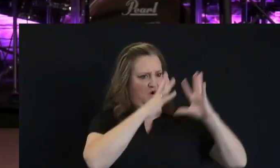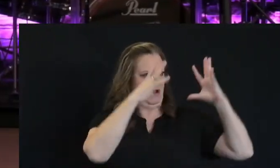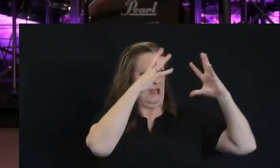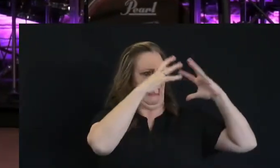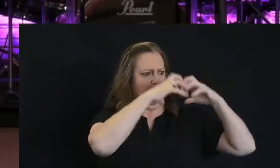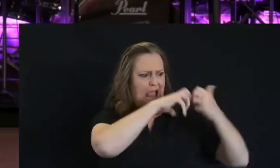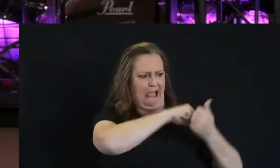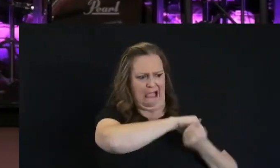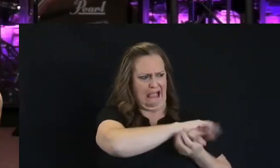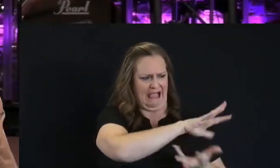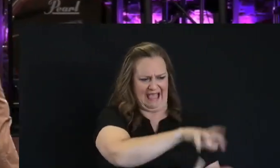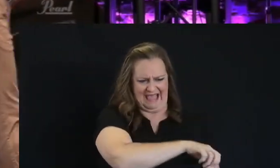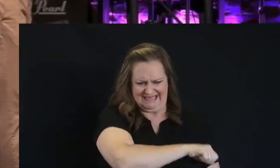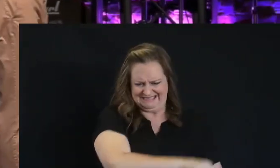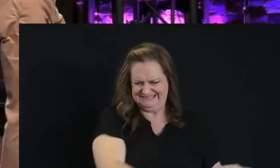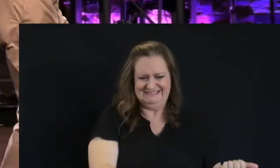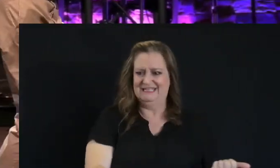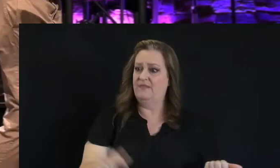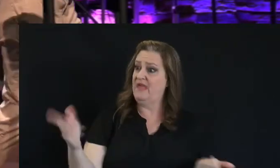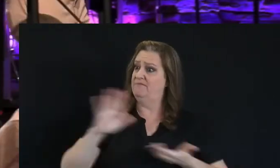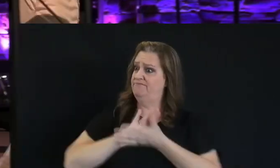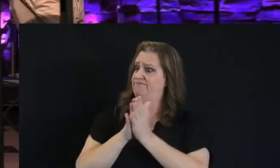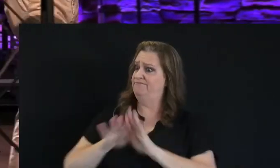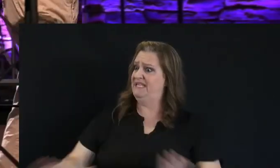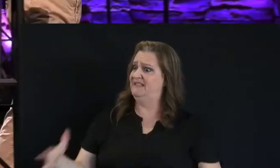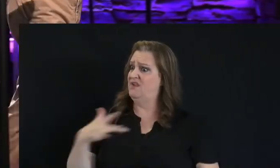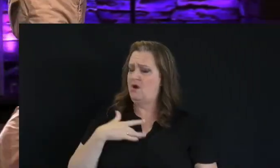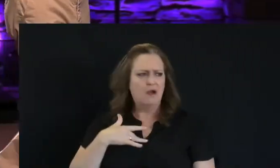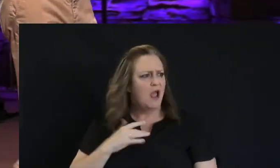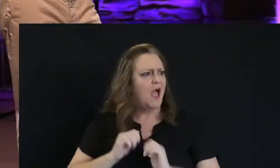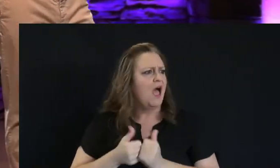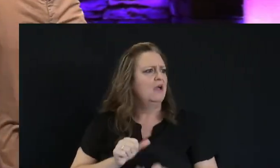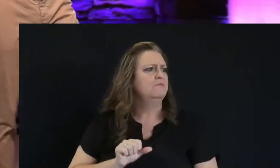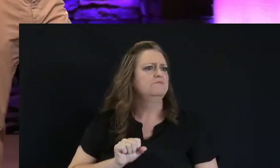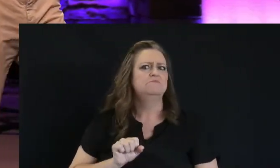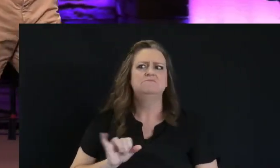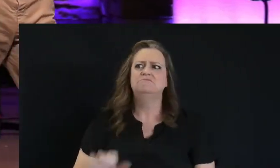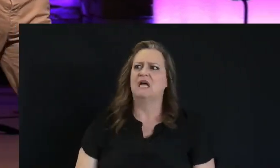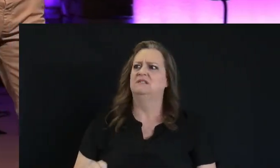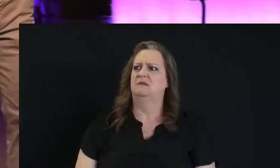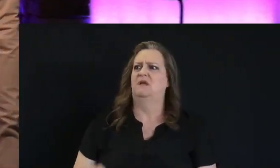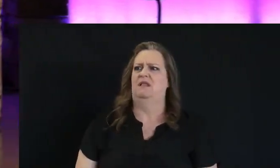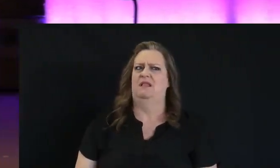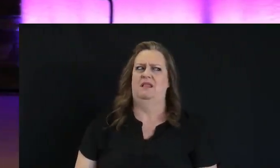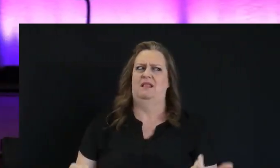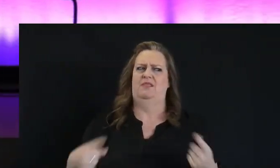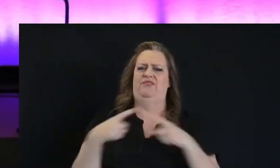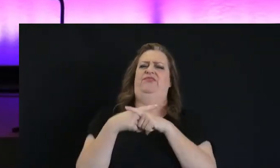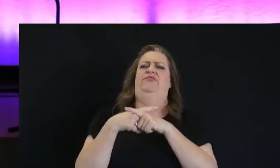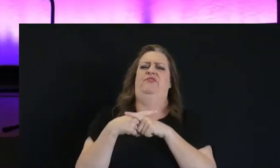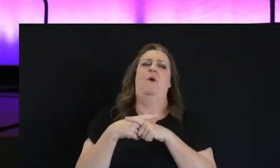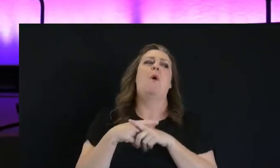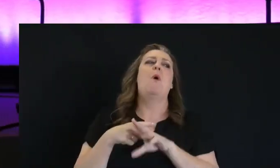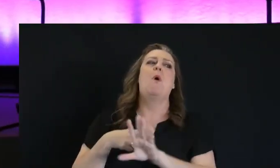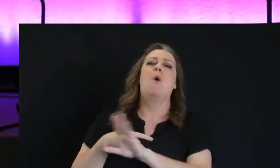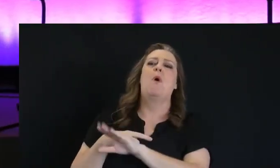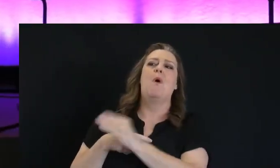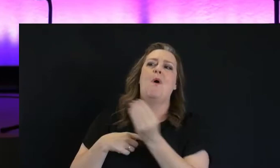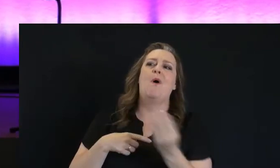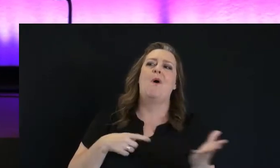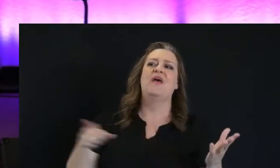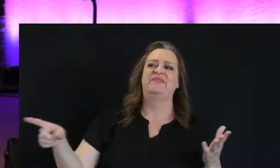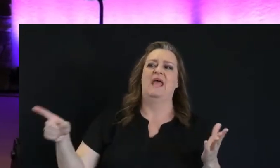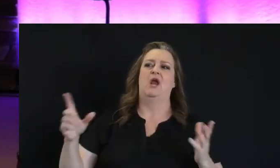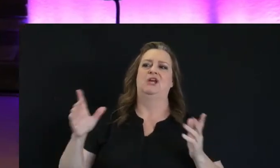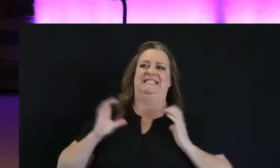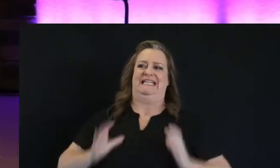The world is falling apart and they've got peace in their heart. How is that possible? Oh, they have this little secret. They're citizens